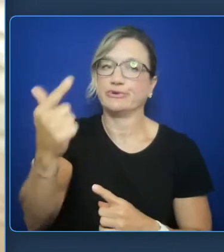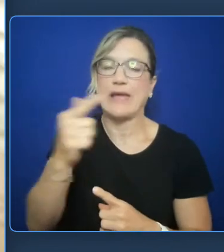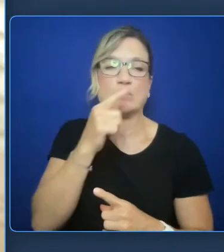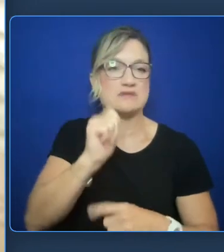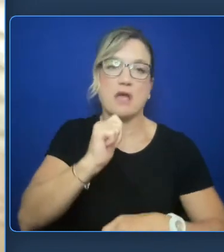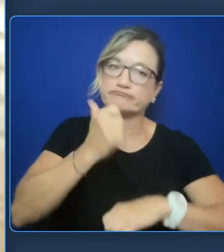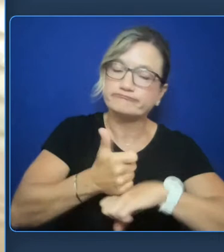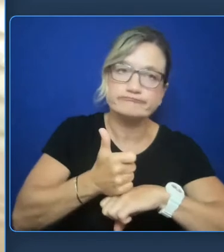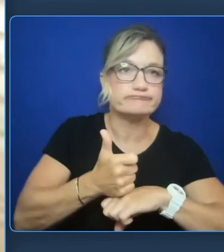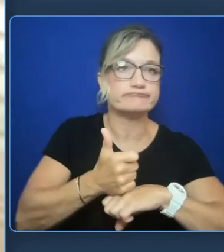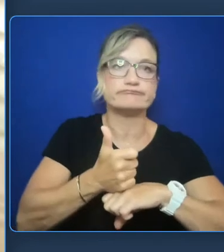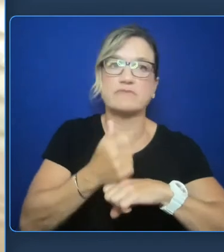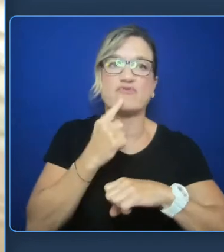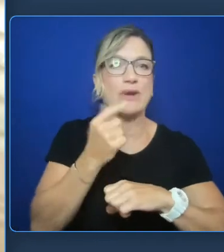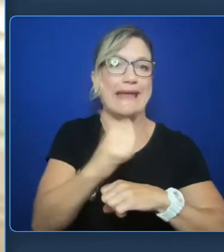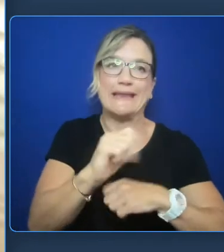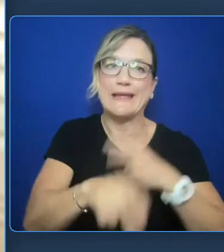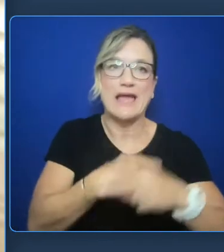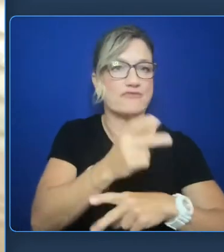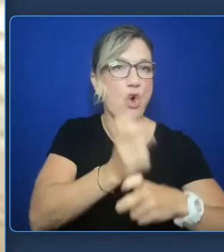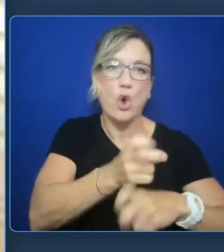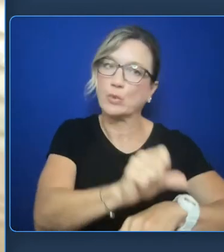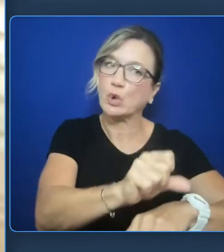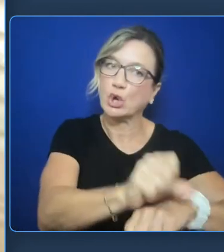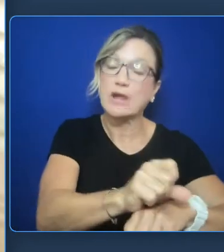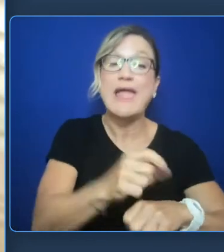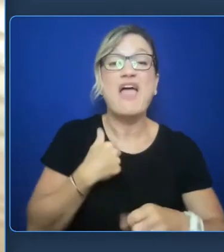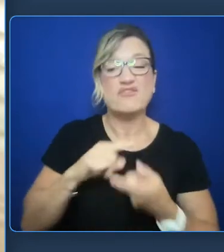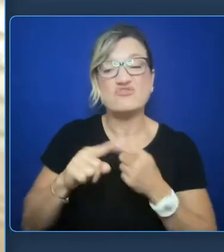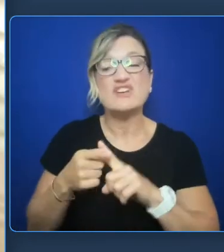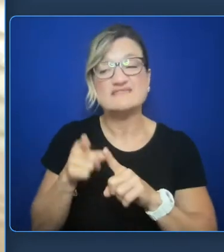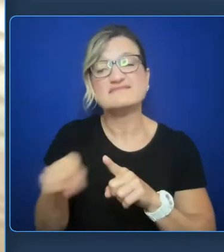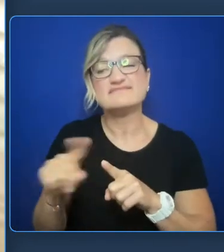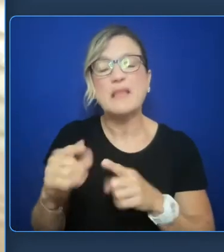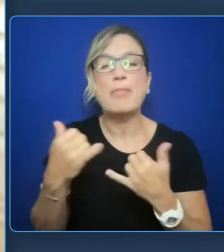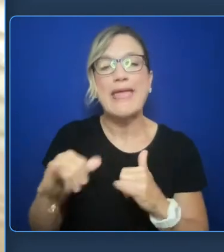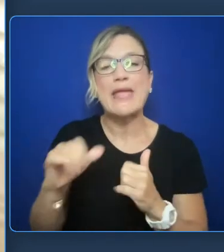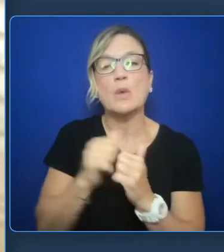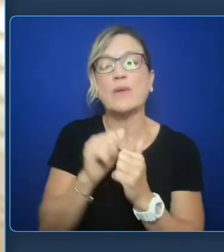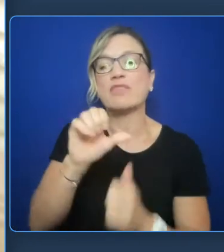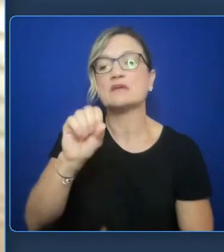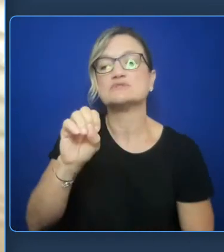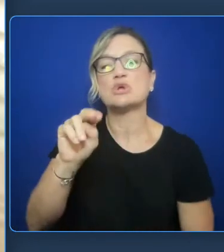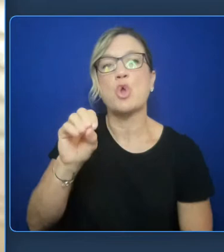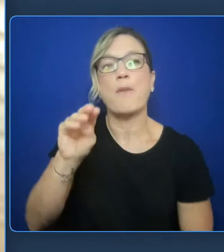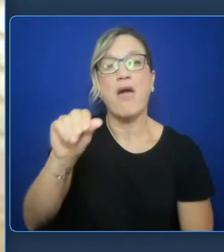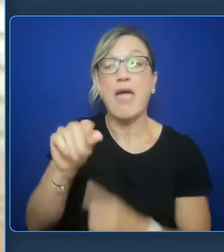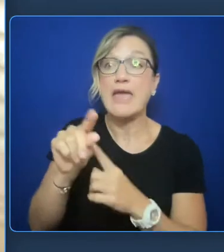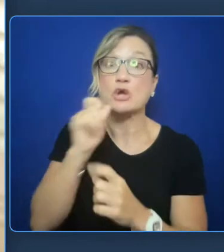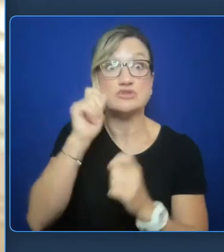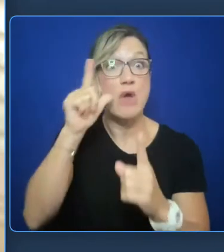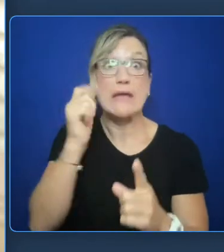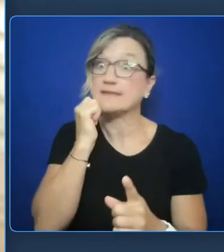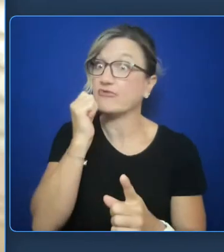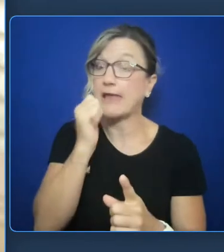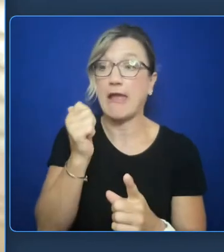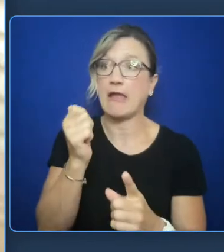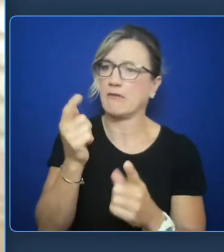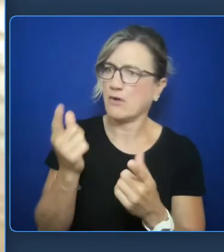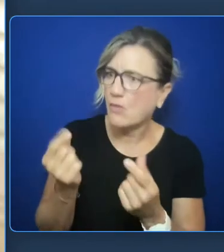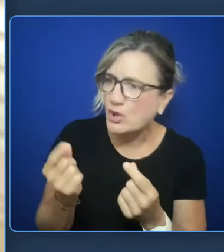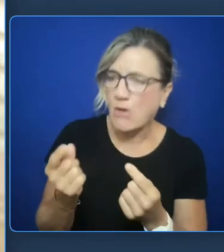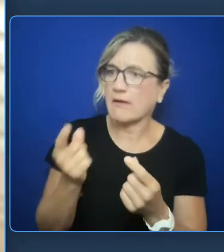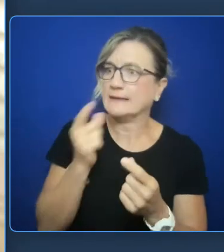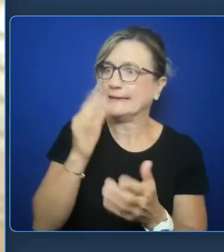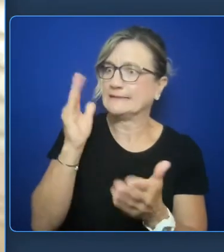to do hard work with. I still have some friends that are playing with Sonoma and surprised daily by things that it's doing that